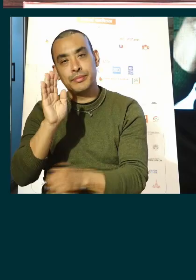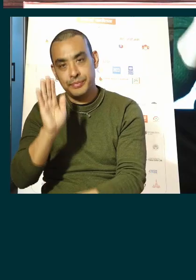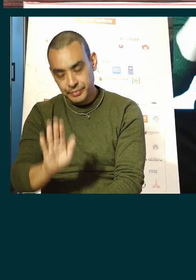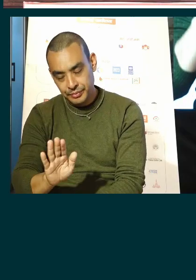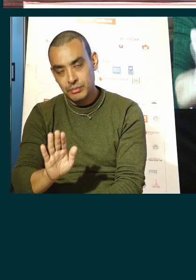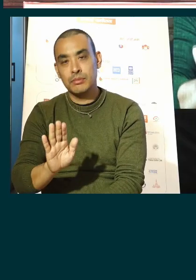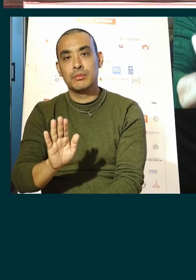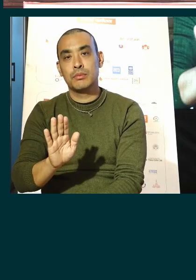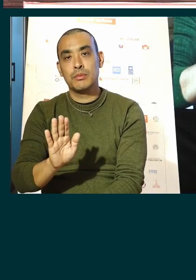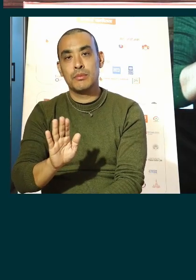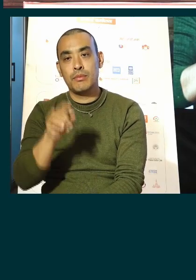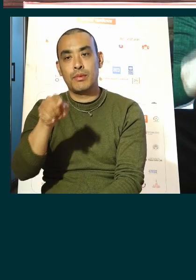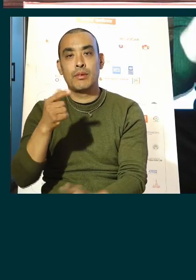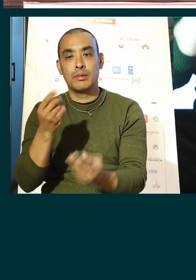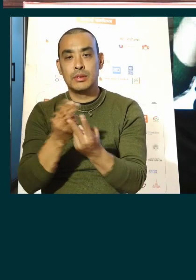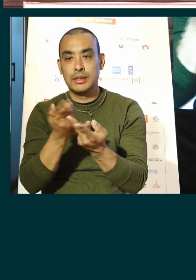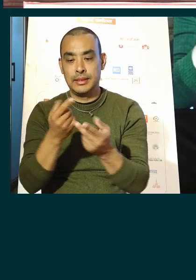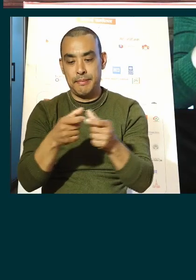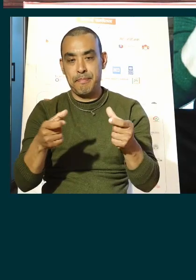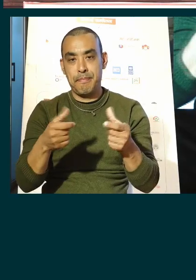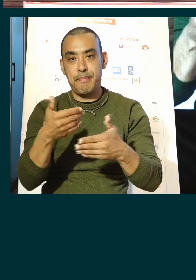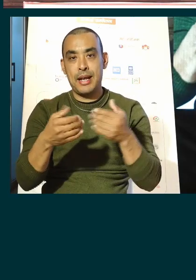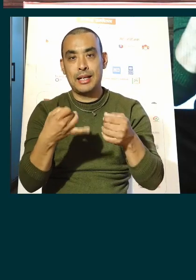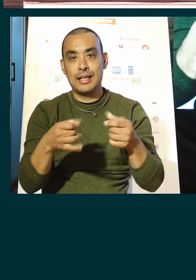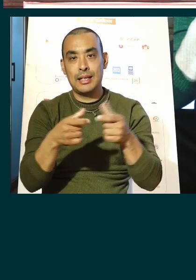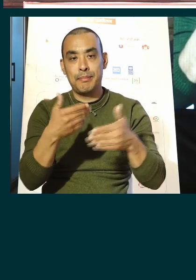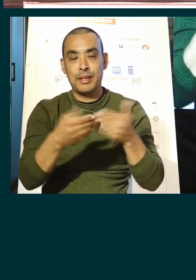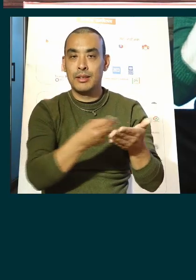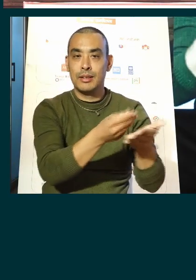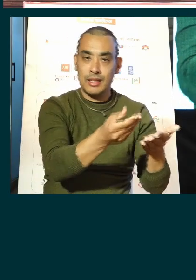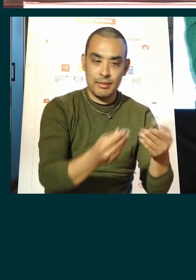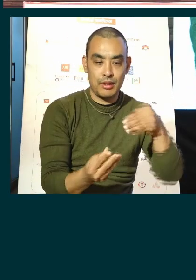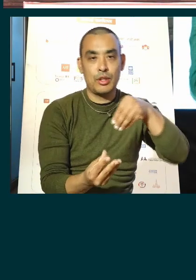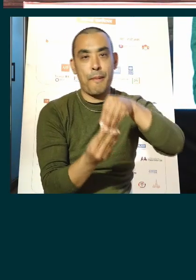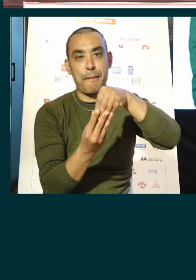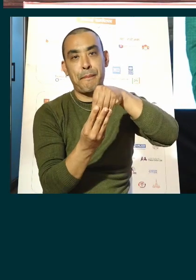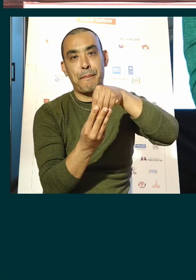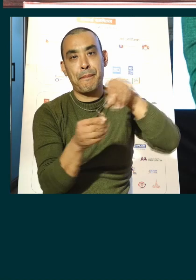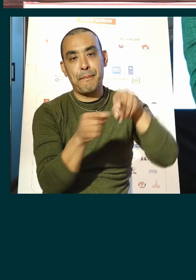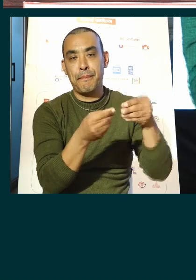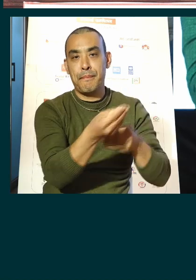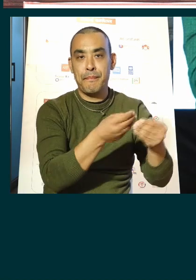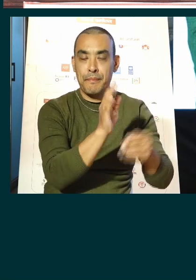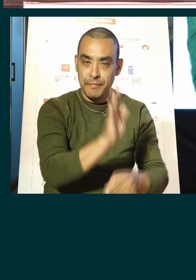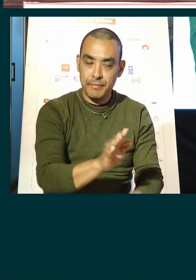on distributing pads and also menstrual cup. The other drawing is